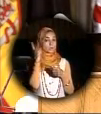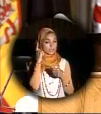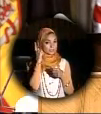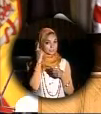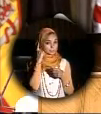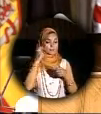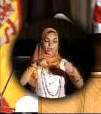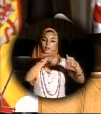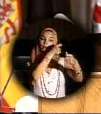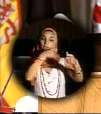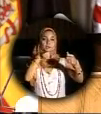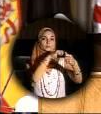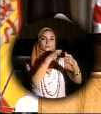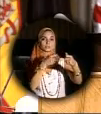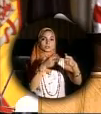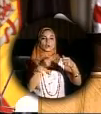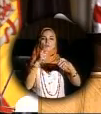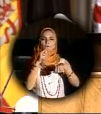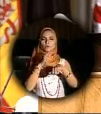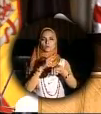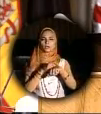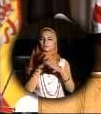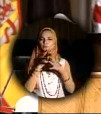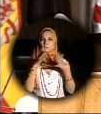in trying to convince and work together with the major